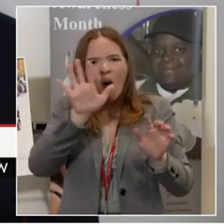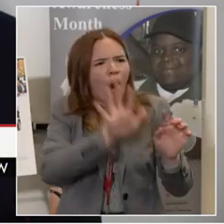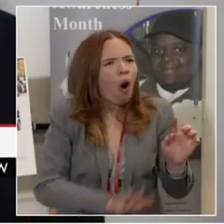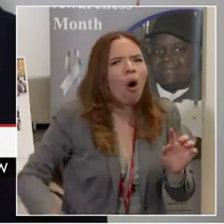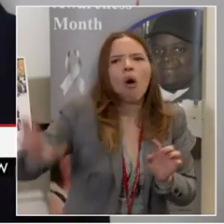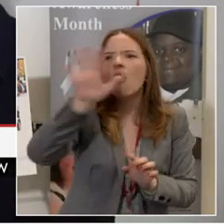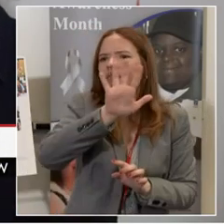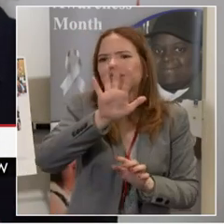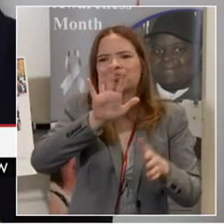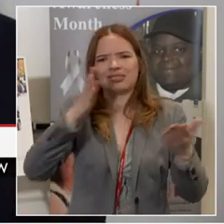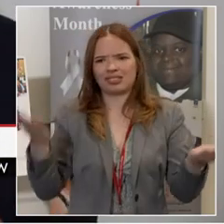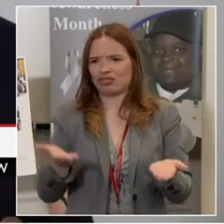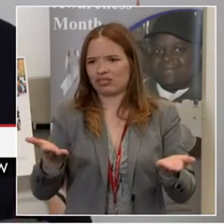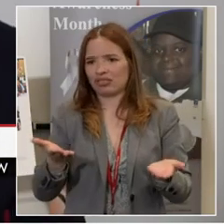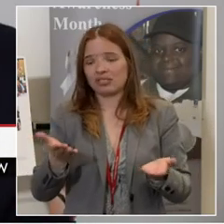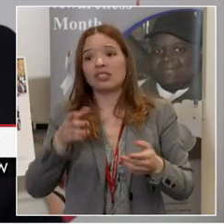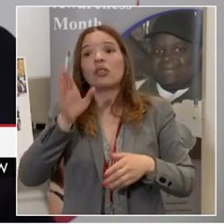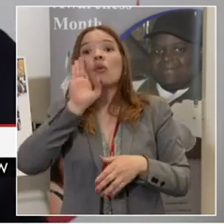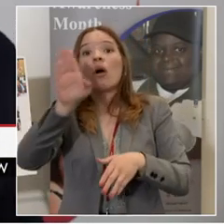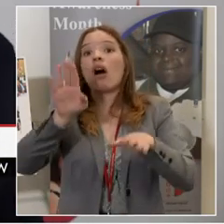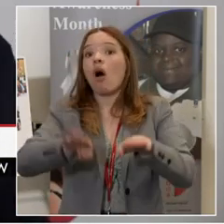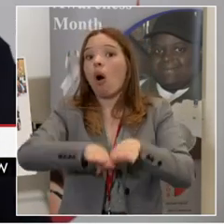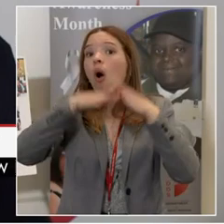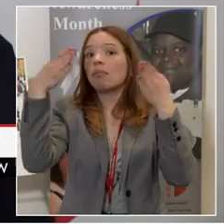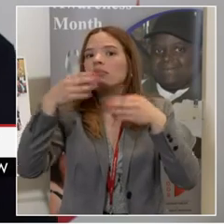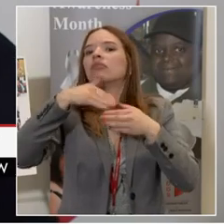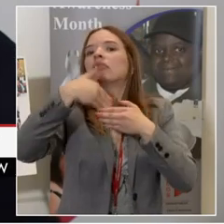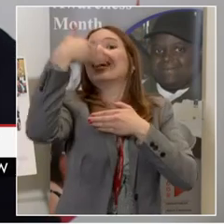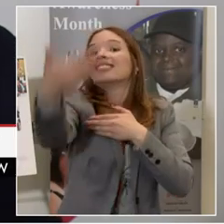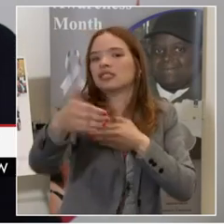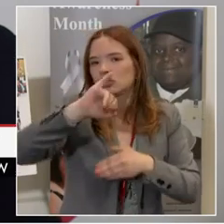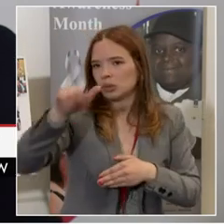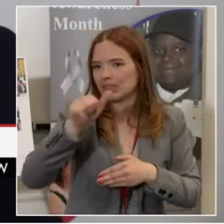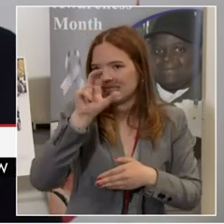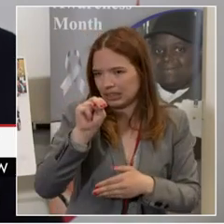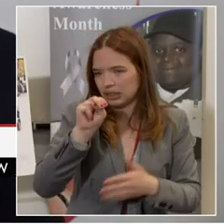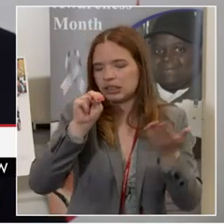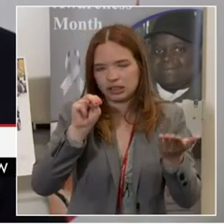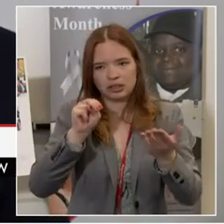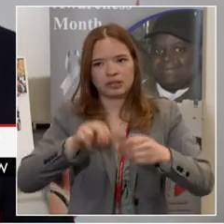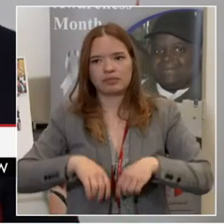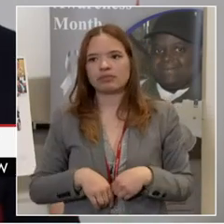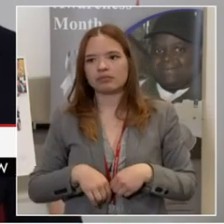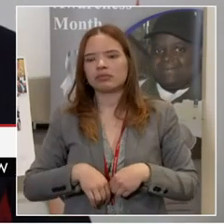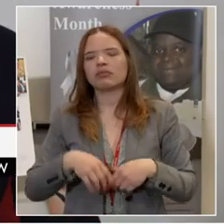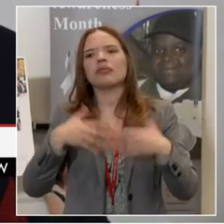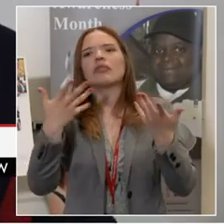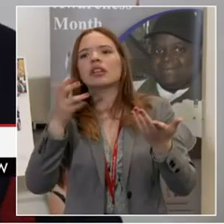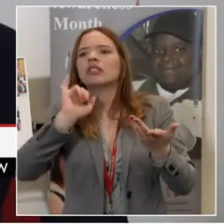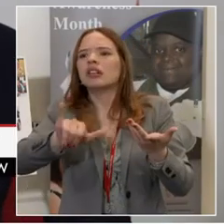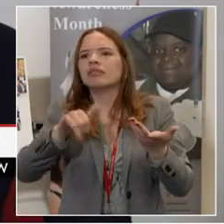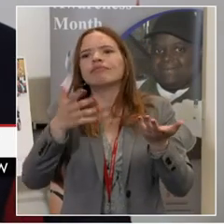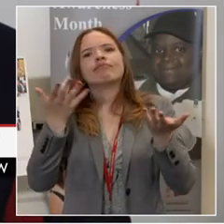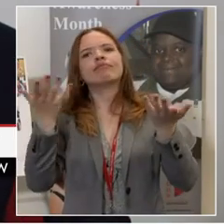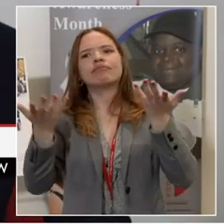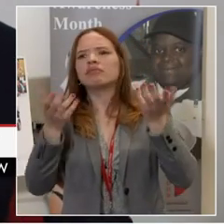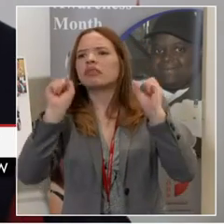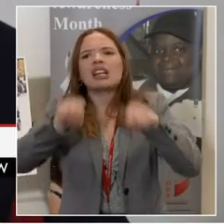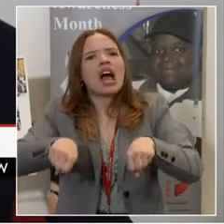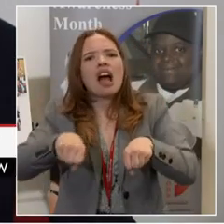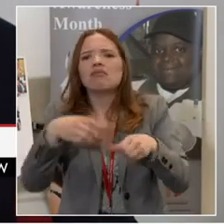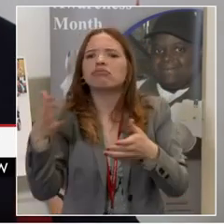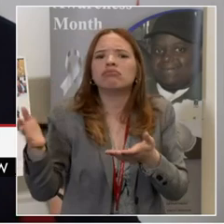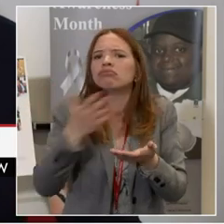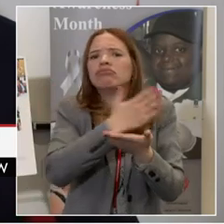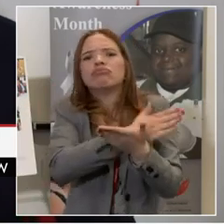full spectrum of physical and cognitive needs. We were also proud last year when we